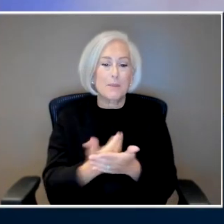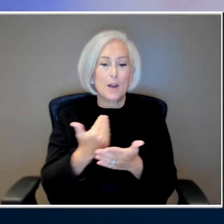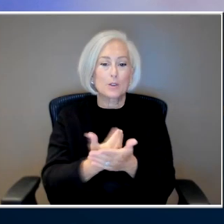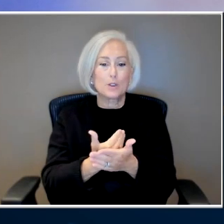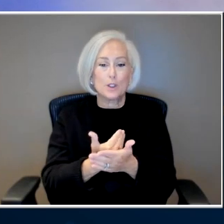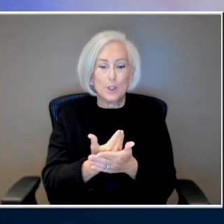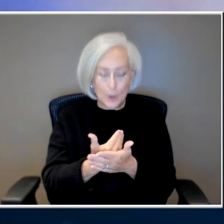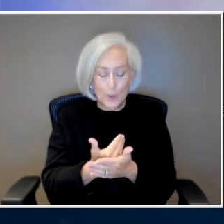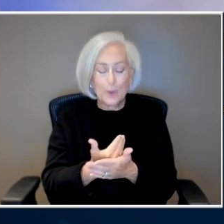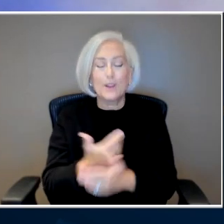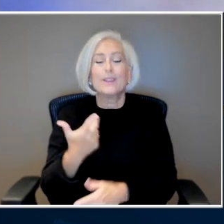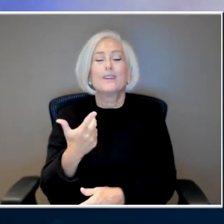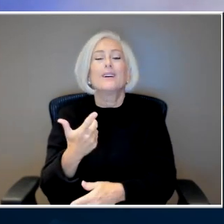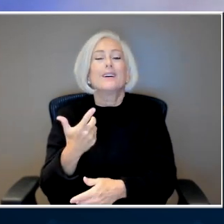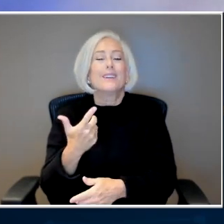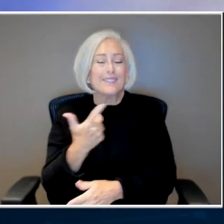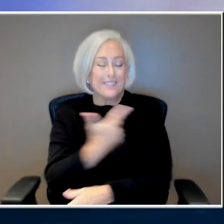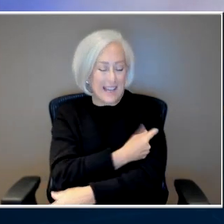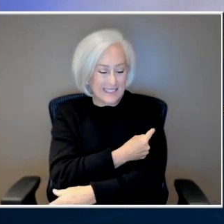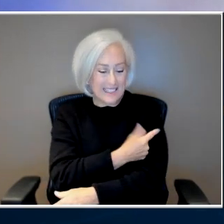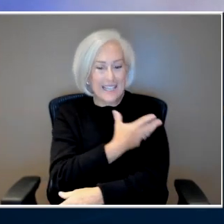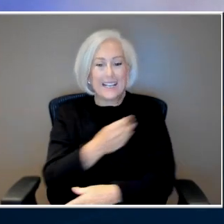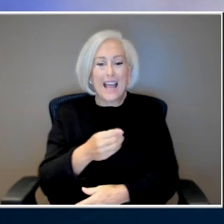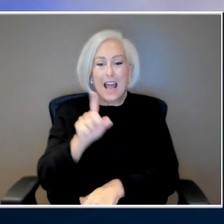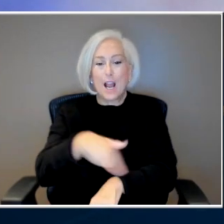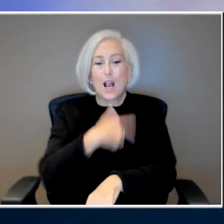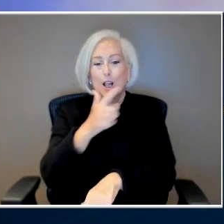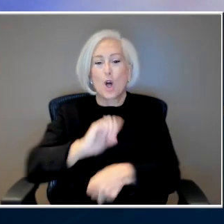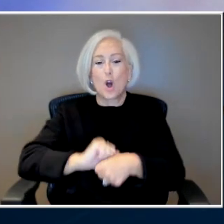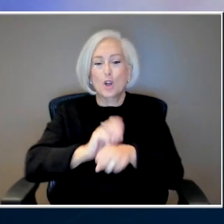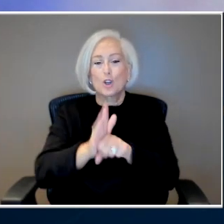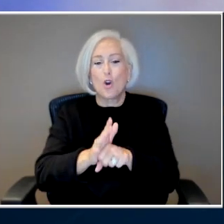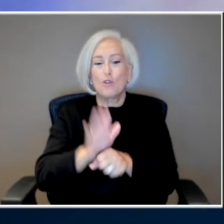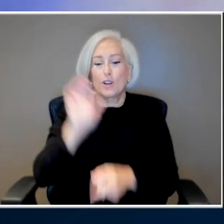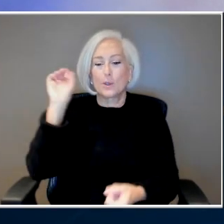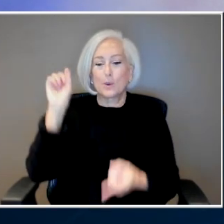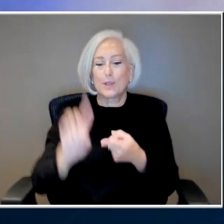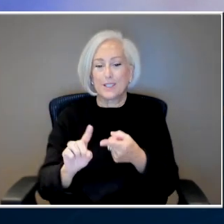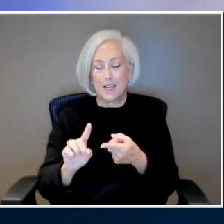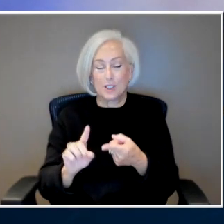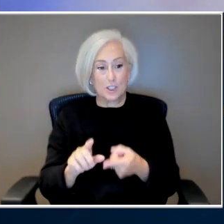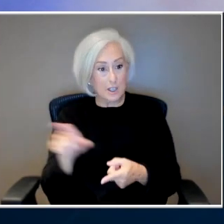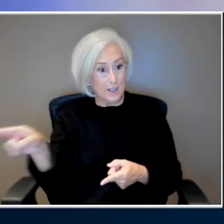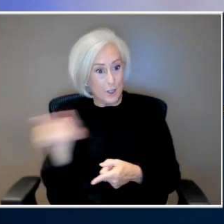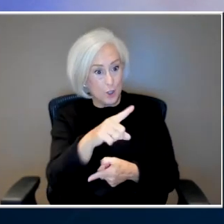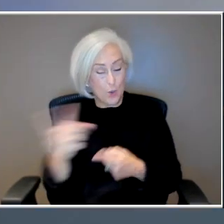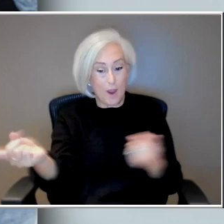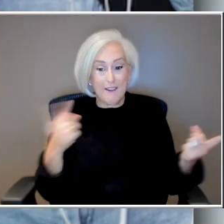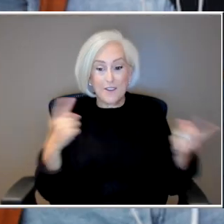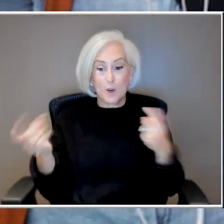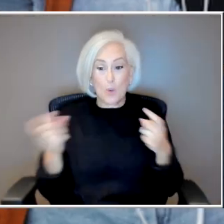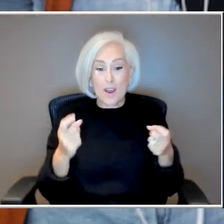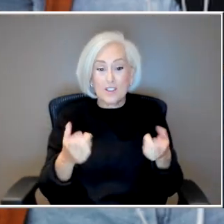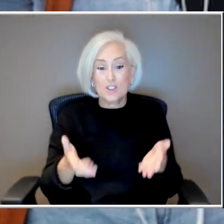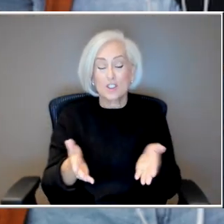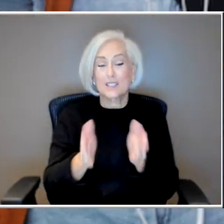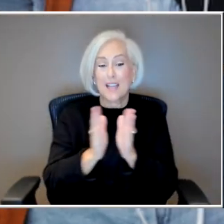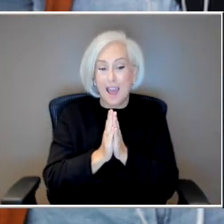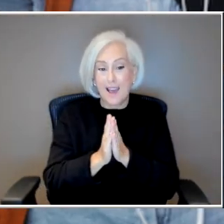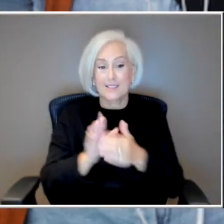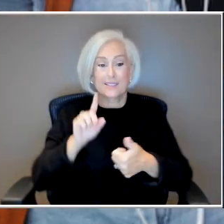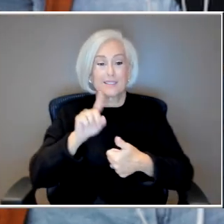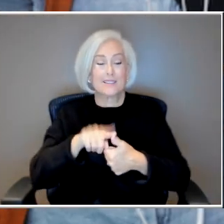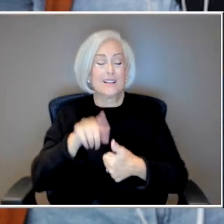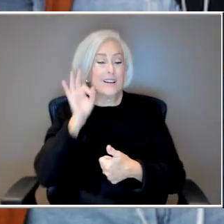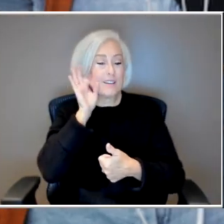COVID risk reduction. For everyone who's listening in, be sure to ask your questions. Use the chat on YouTube or Facebook,